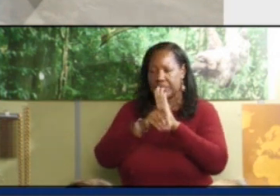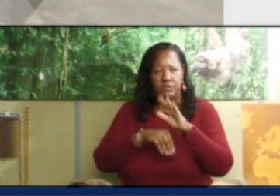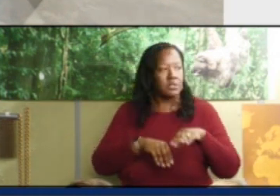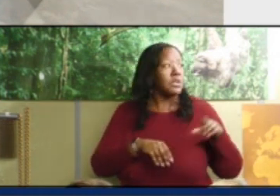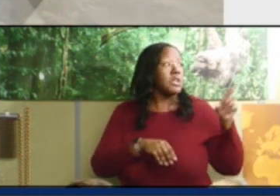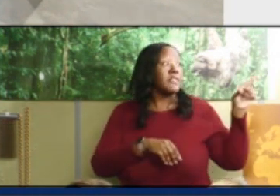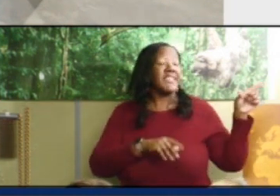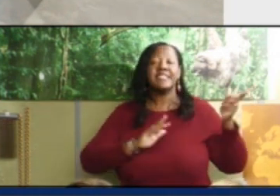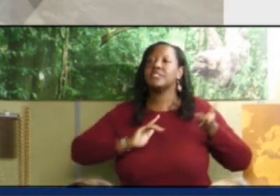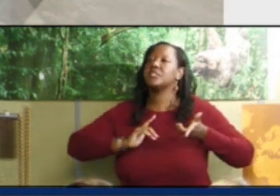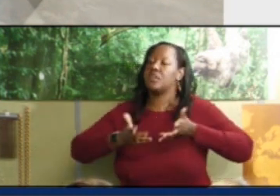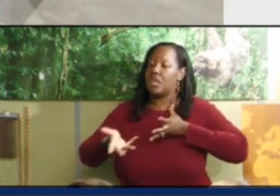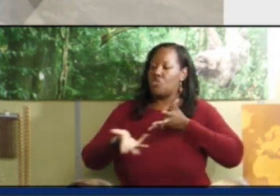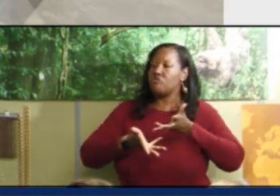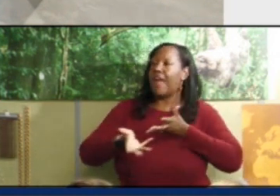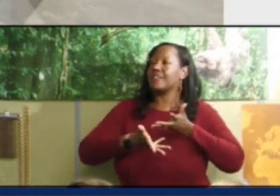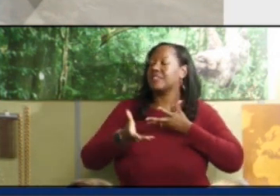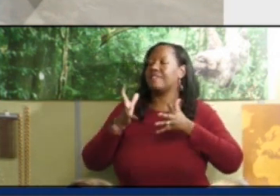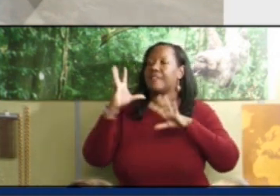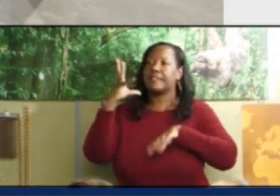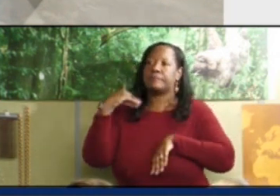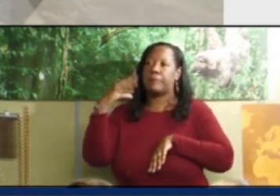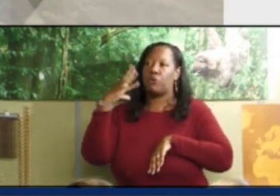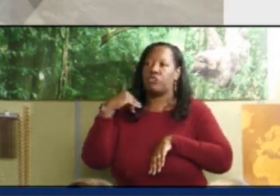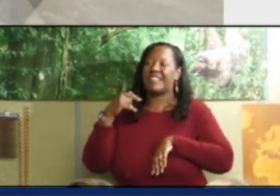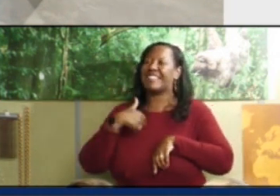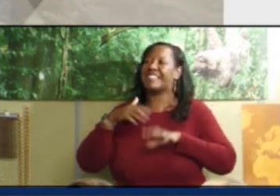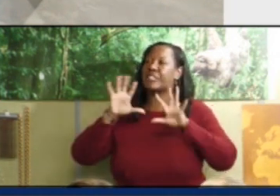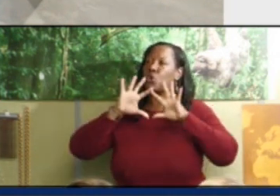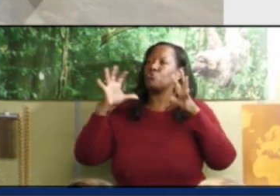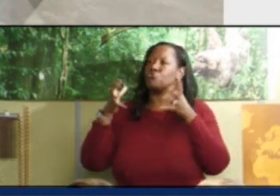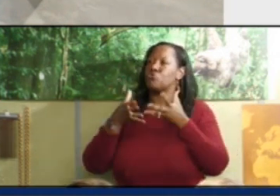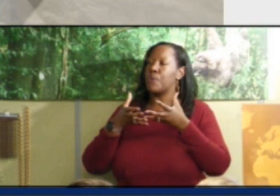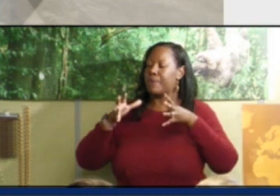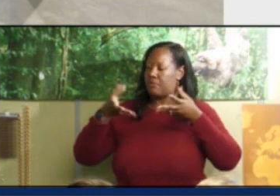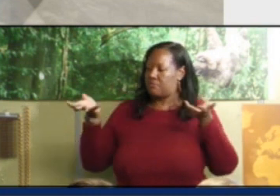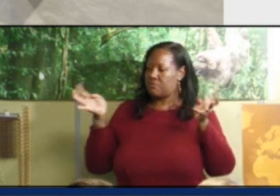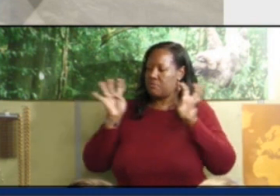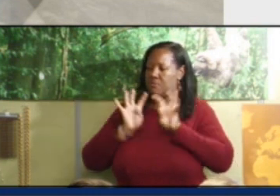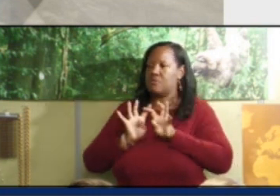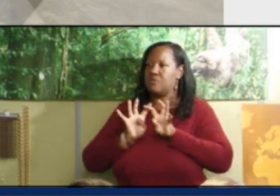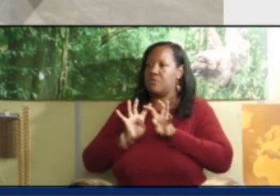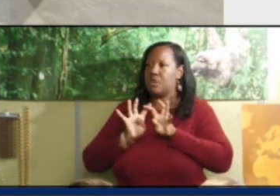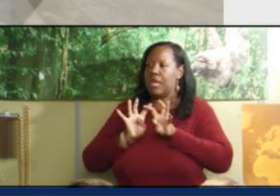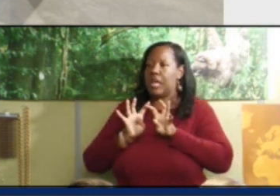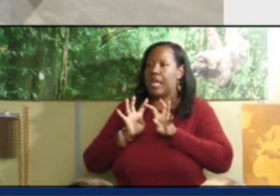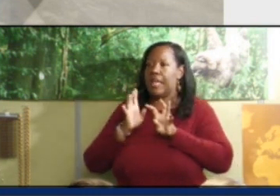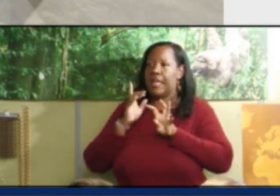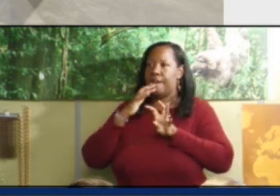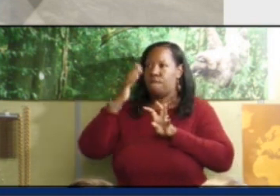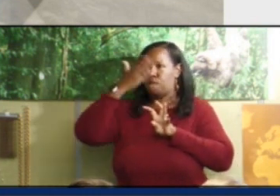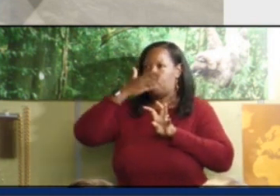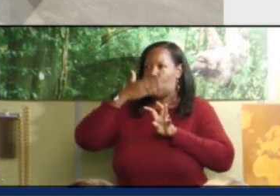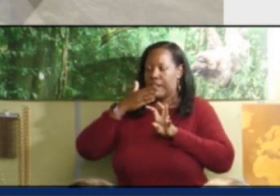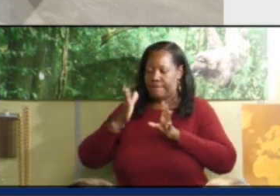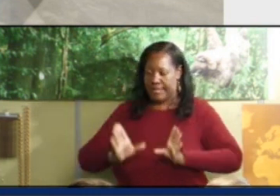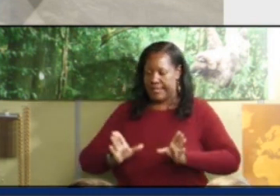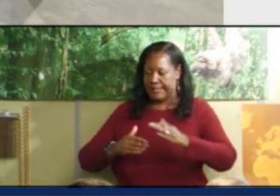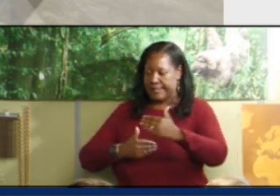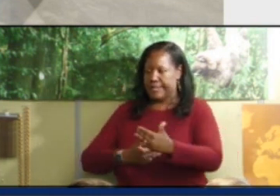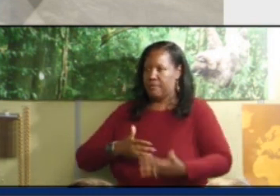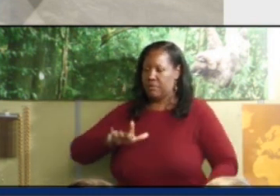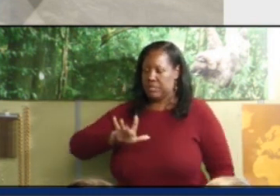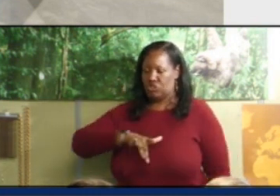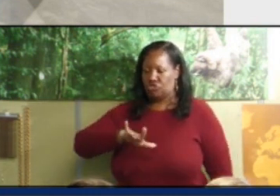interactive experience. It's a kind of a group-based activity where visitors stand in front of these